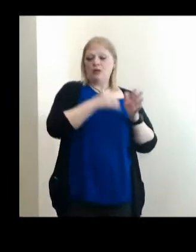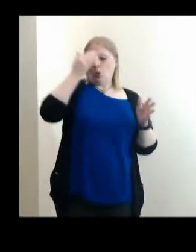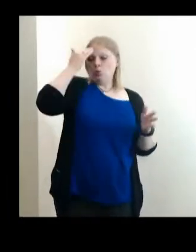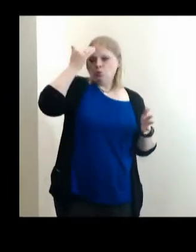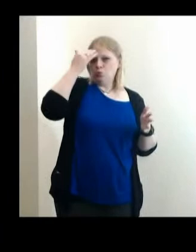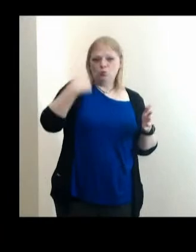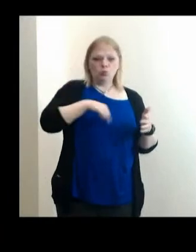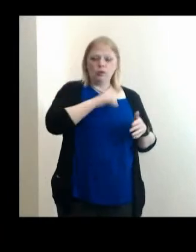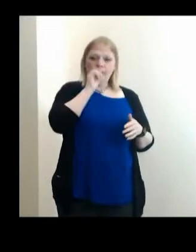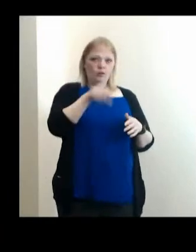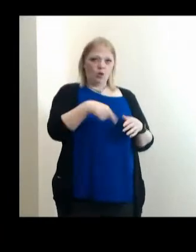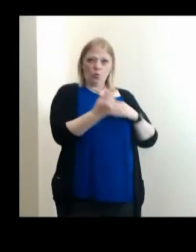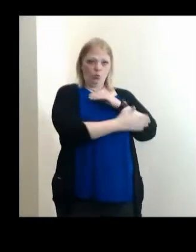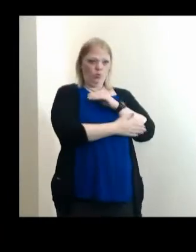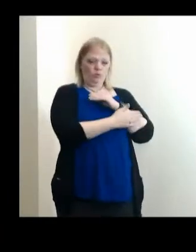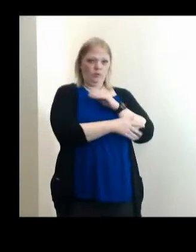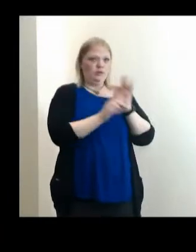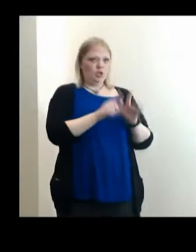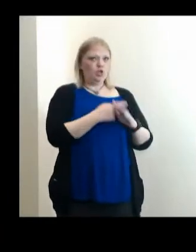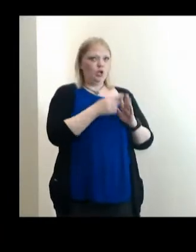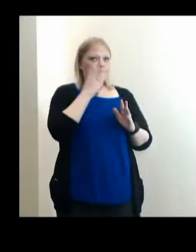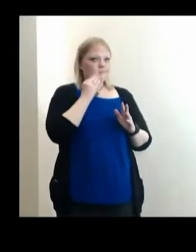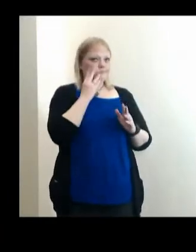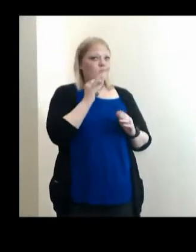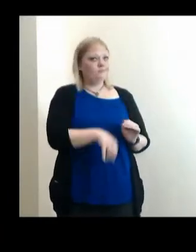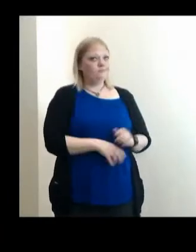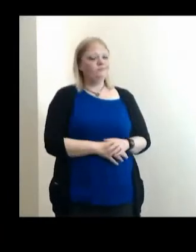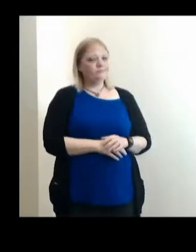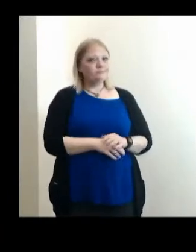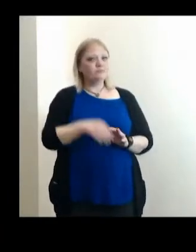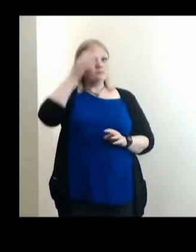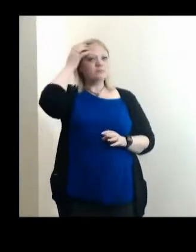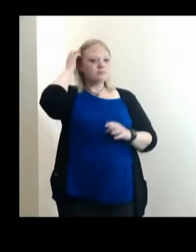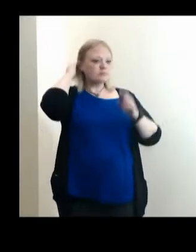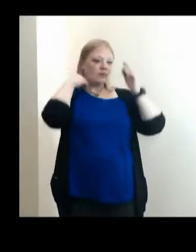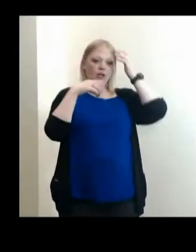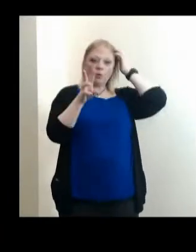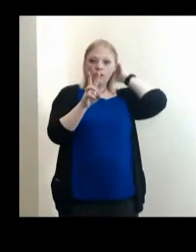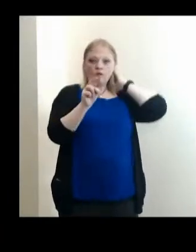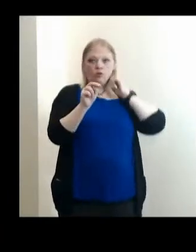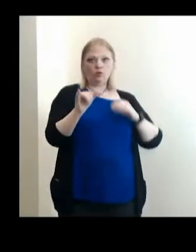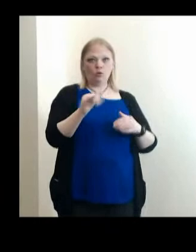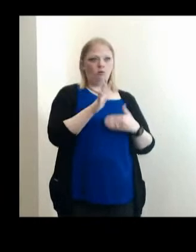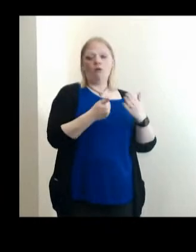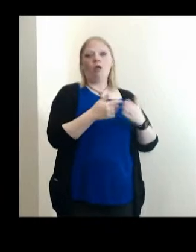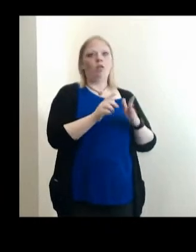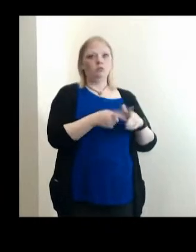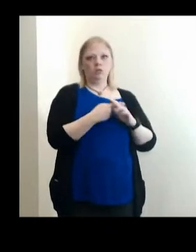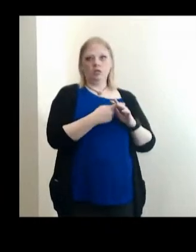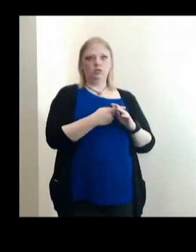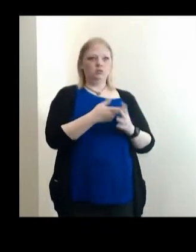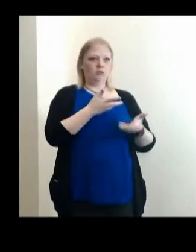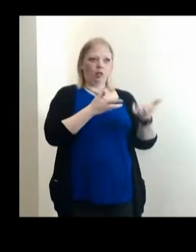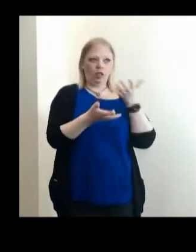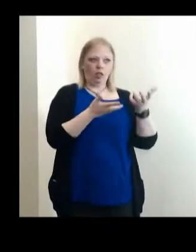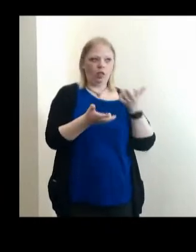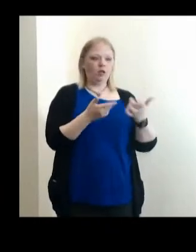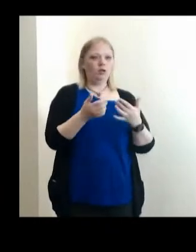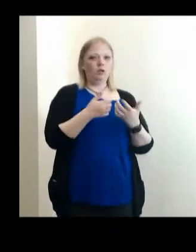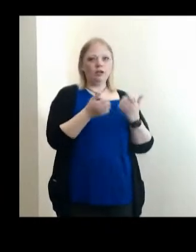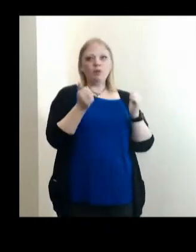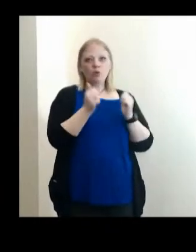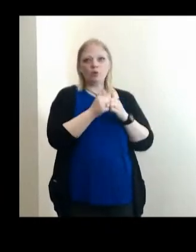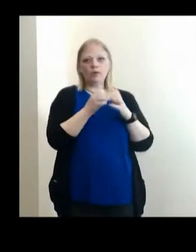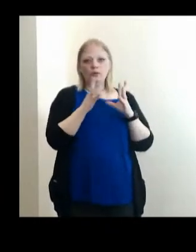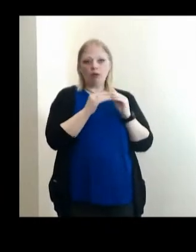we are not the only county that's starting to deal with this. Western New York counties are all starting to deal with it. I've been on the calls with the Western New York leaders.